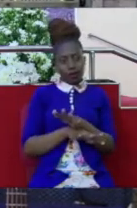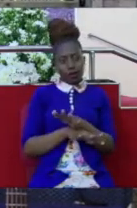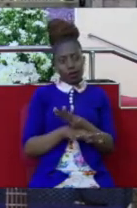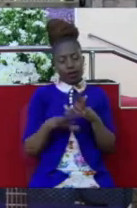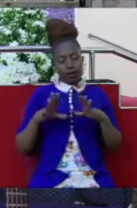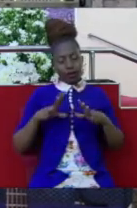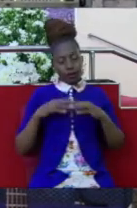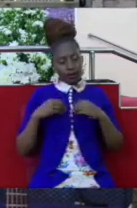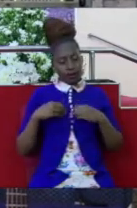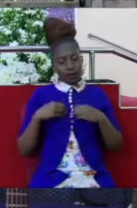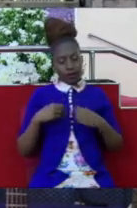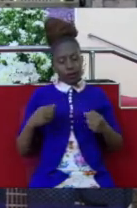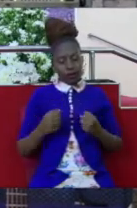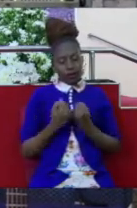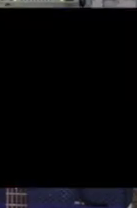hivyo.